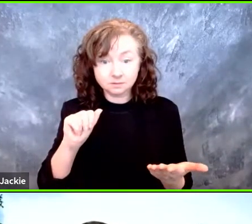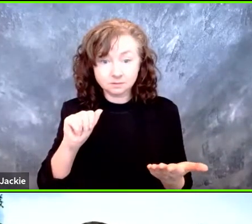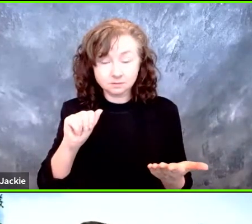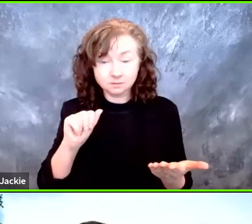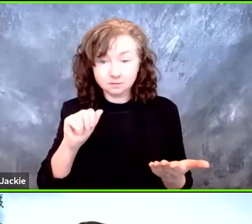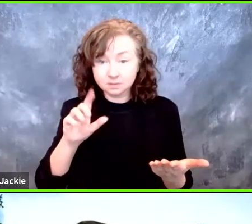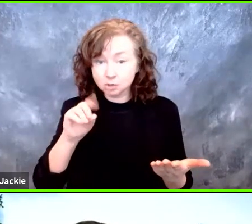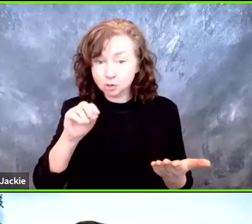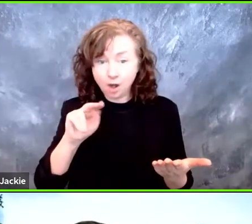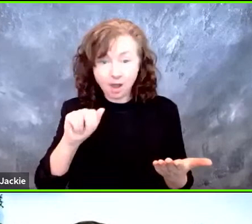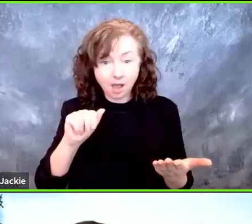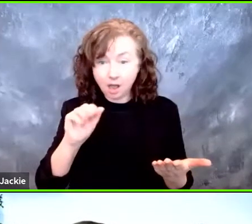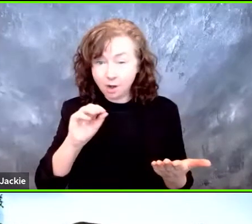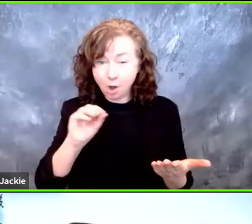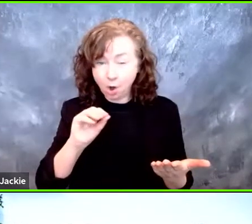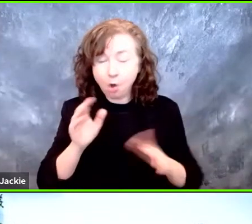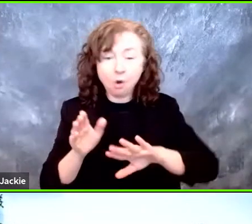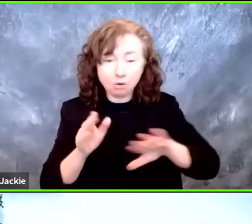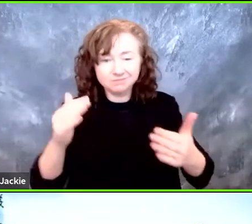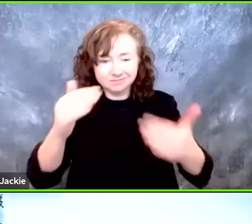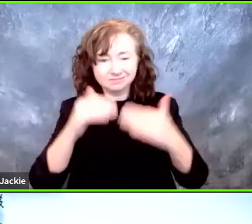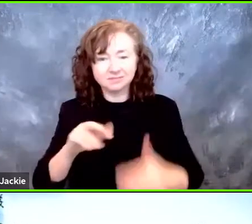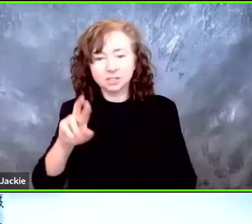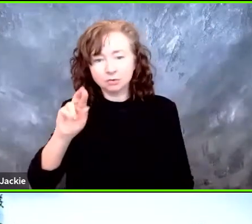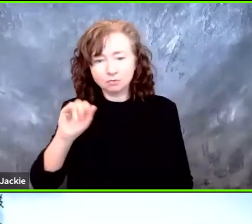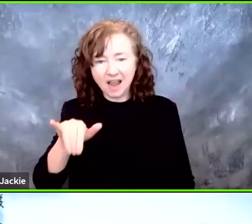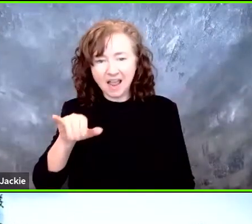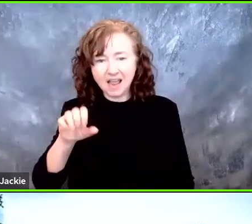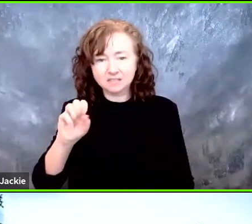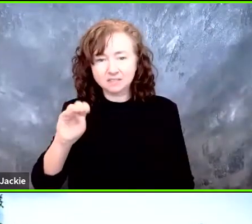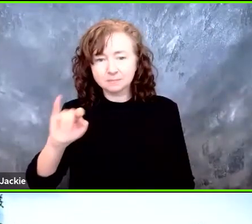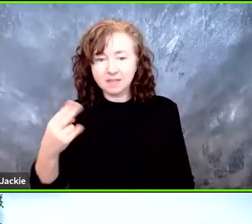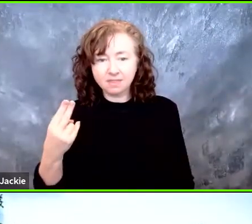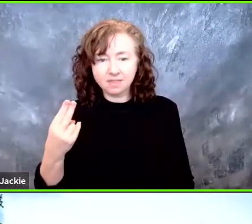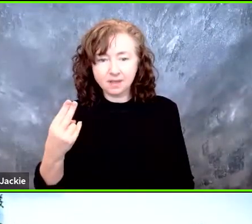Otherwise, we'll move on to Ray Smith. Ray Smith, are you available?